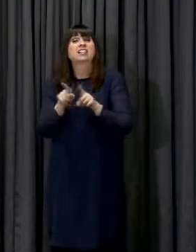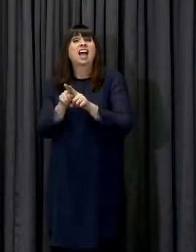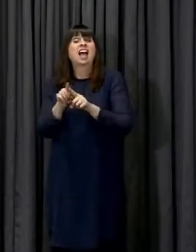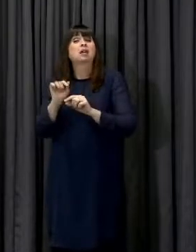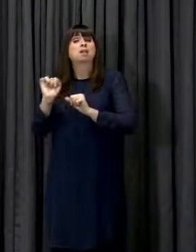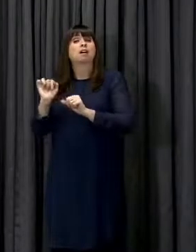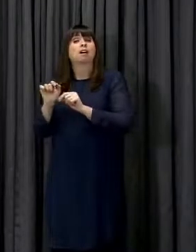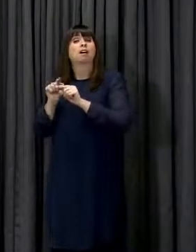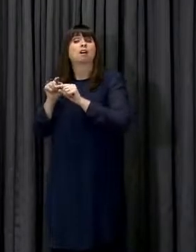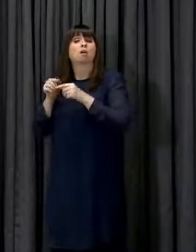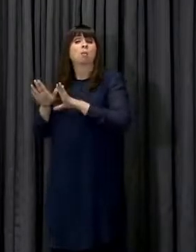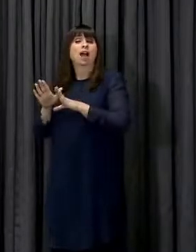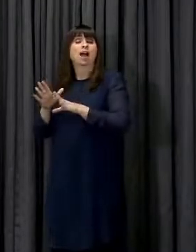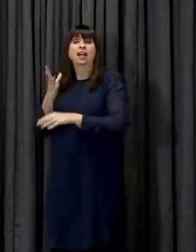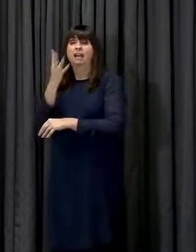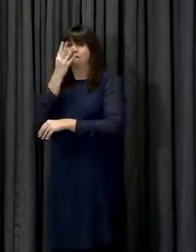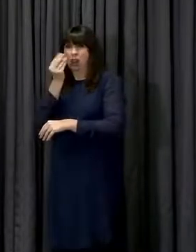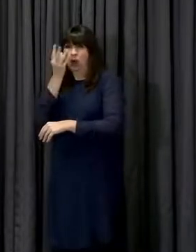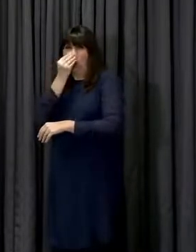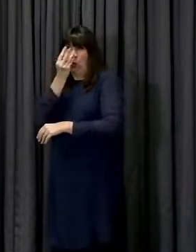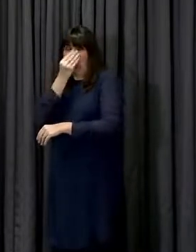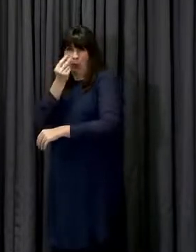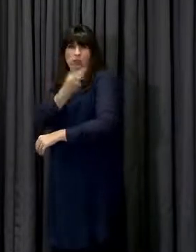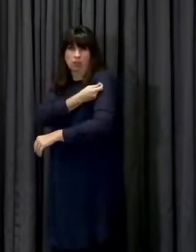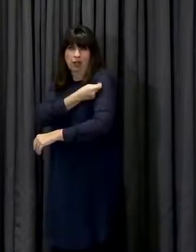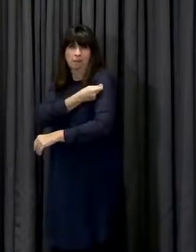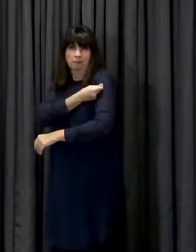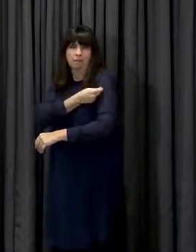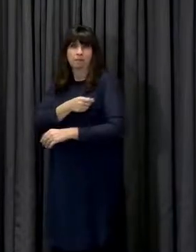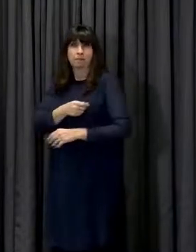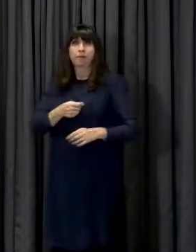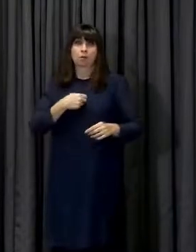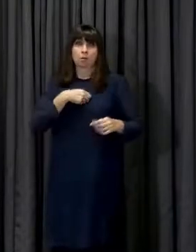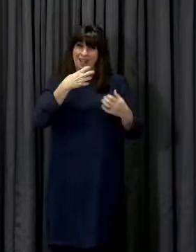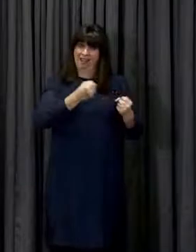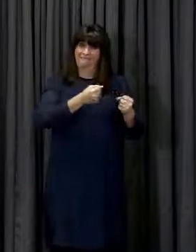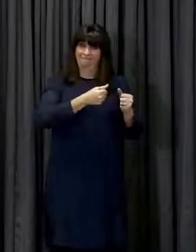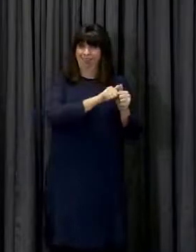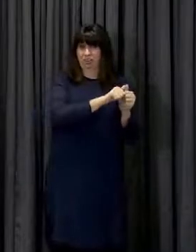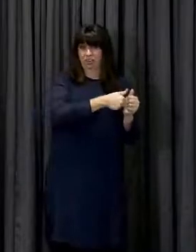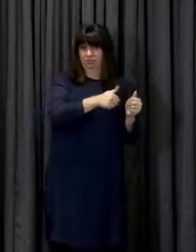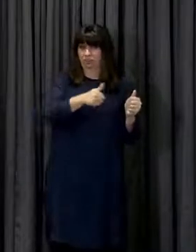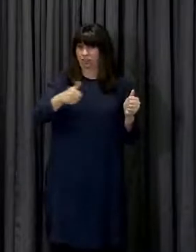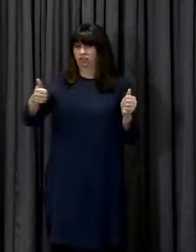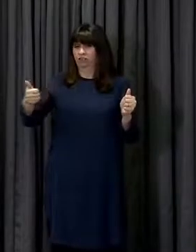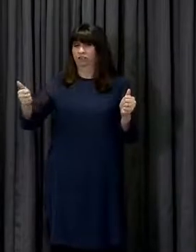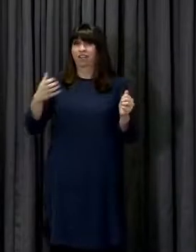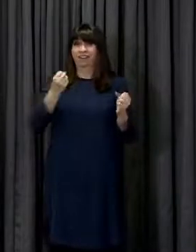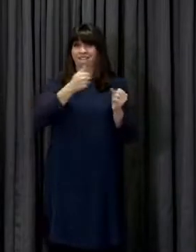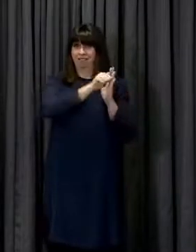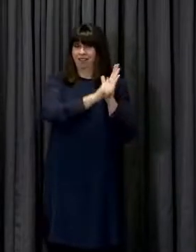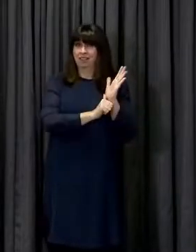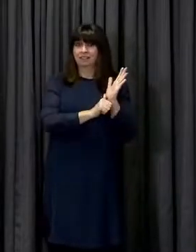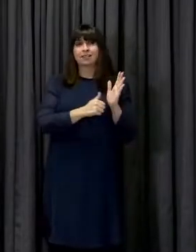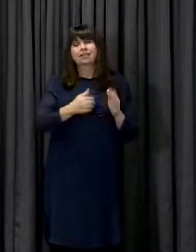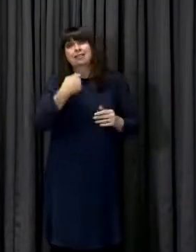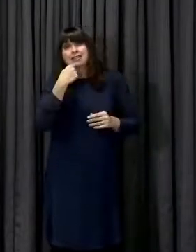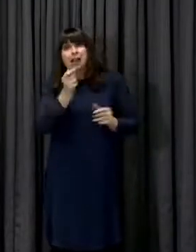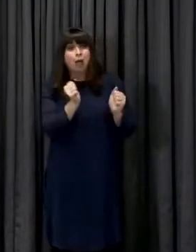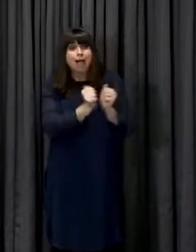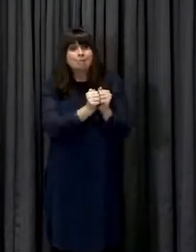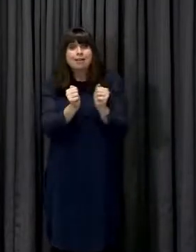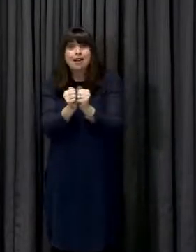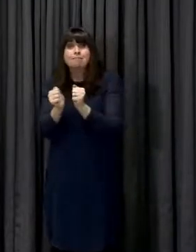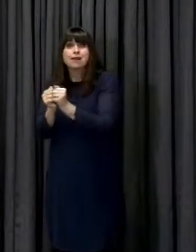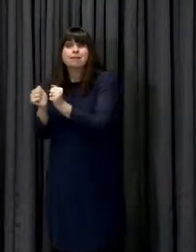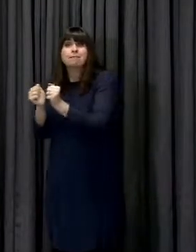is delivered across our NHS. So that's the process we'll be following. I can't give you an indication of when the whole